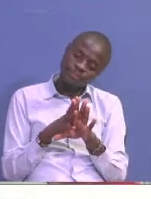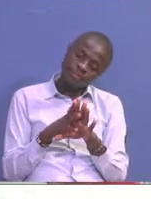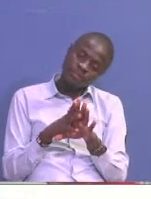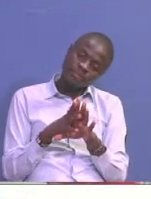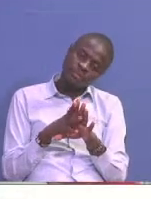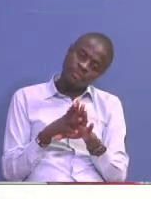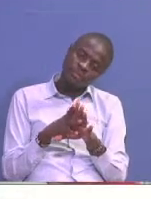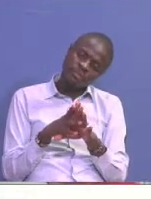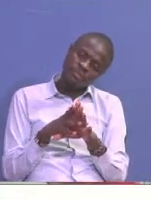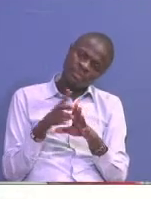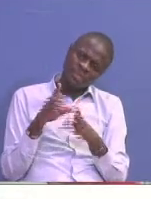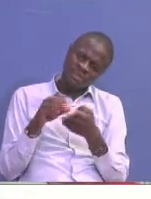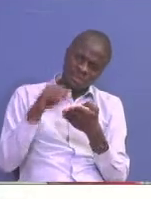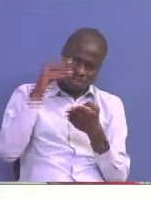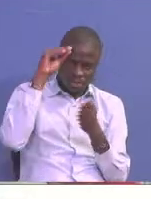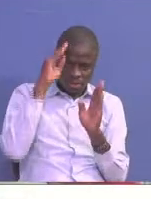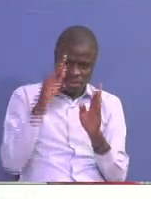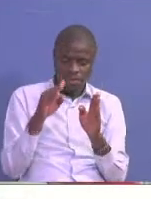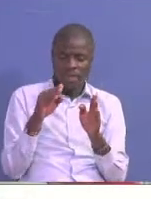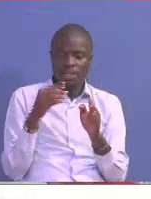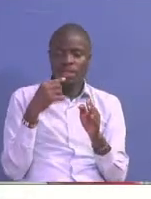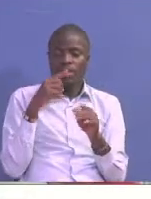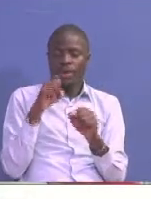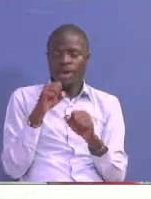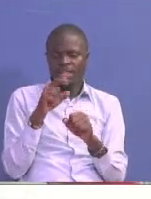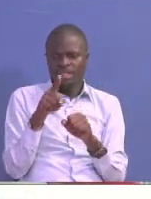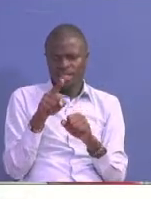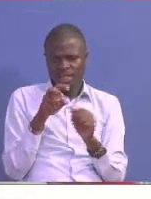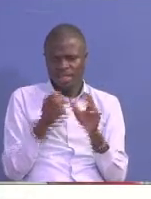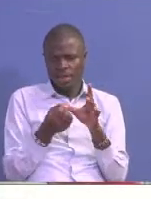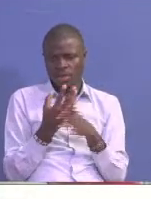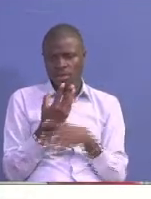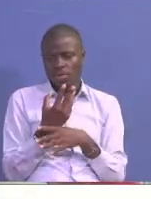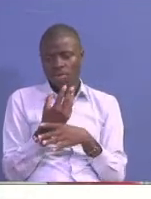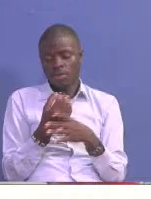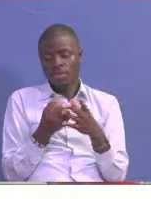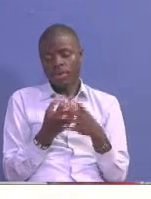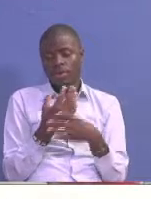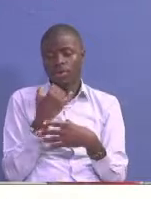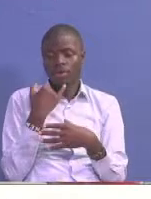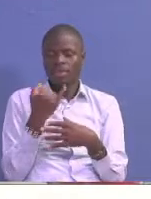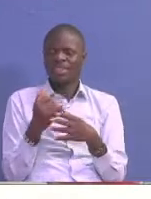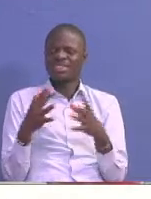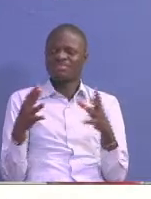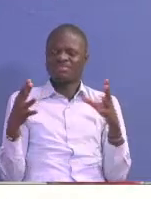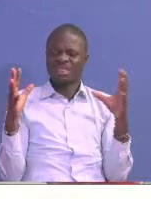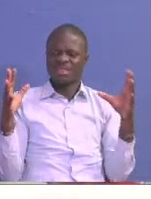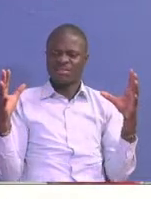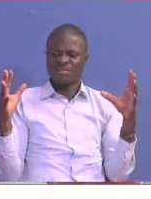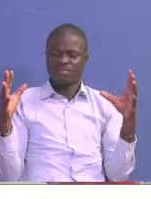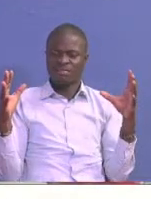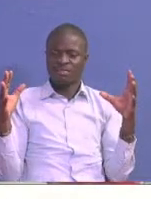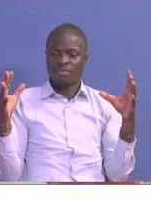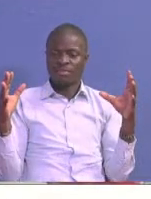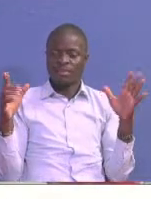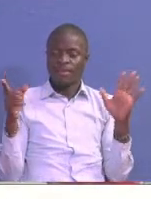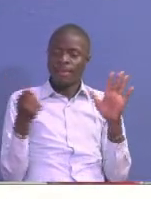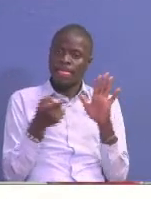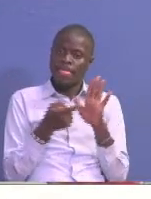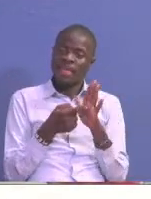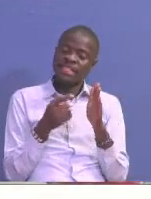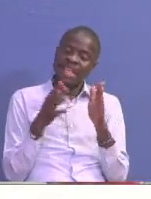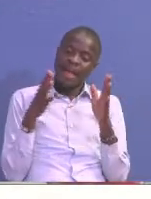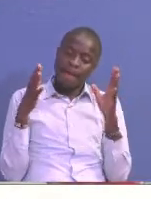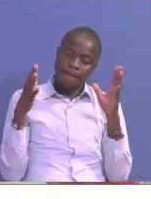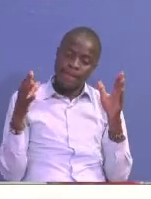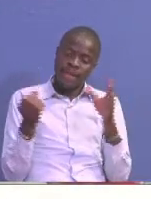students. So you can see the growth. The growth is really enormous. This is a huge